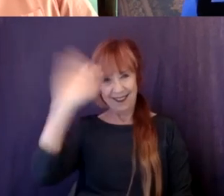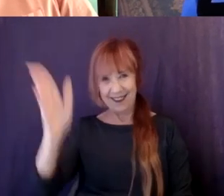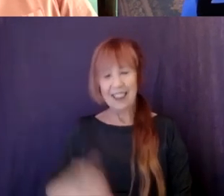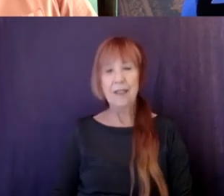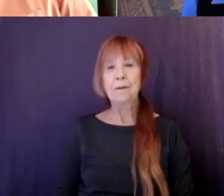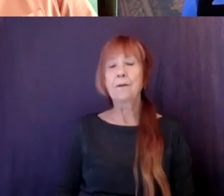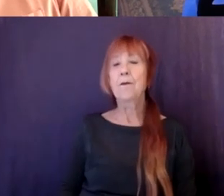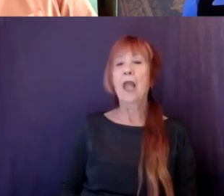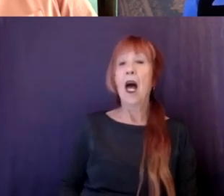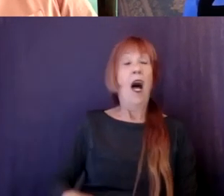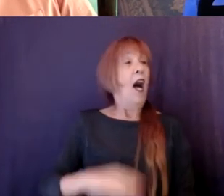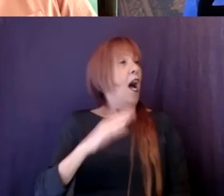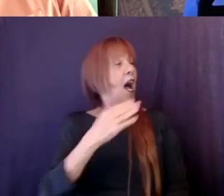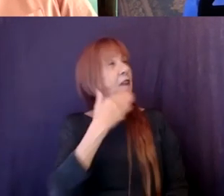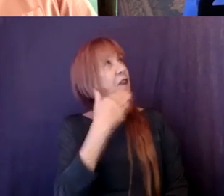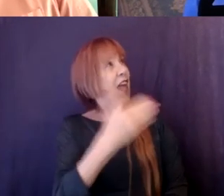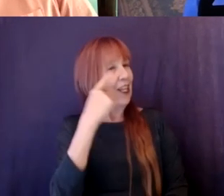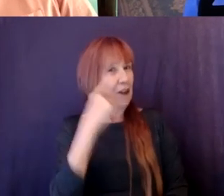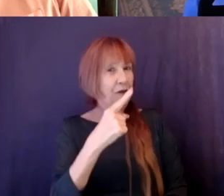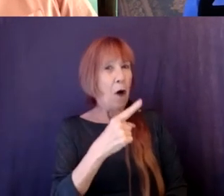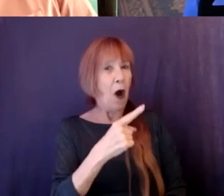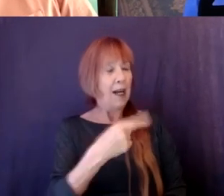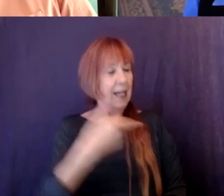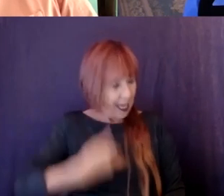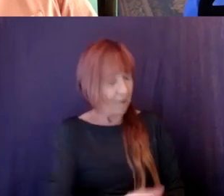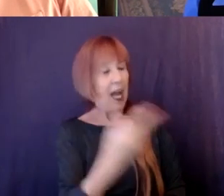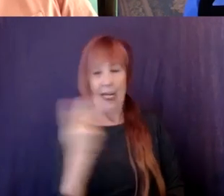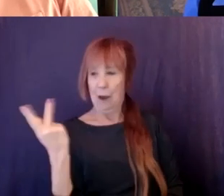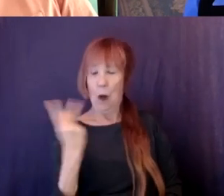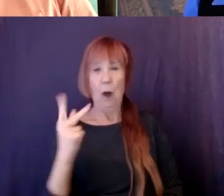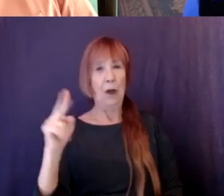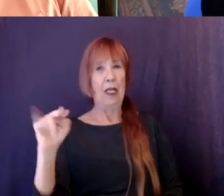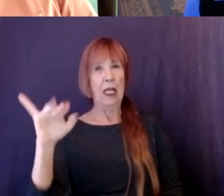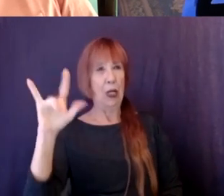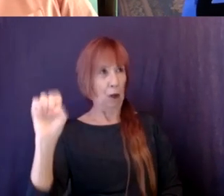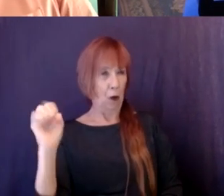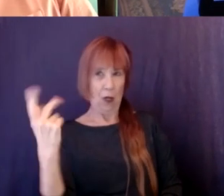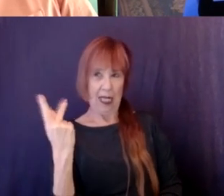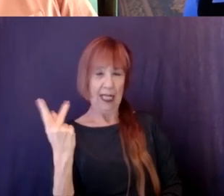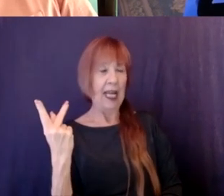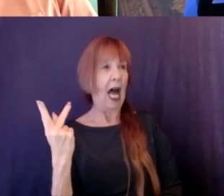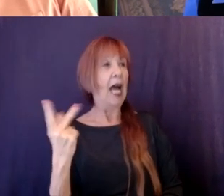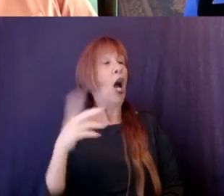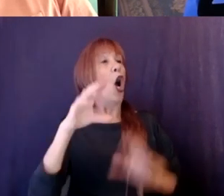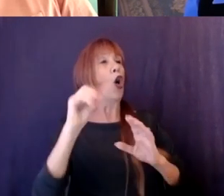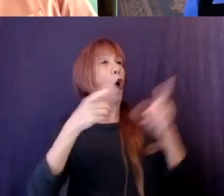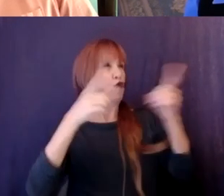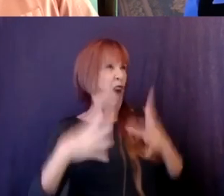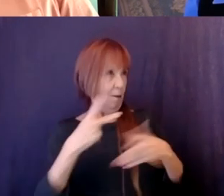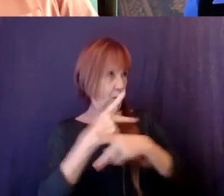Well, David, thank you for inviting both Nicole and I. Nicole and I co-directed and produced the